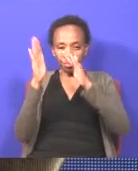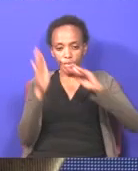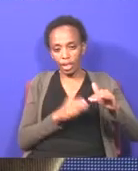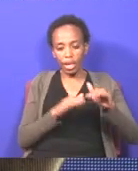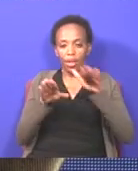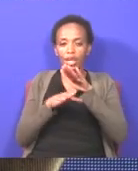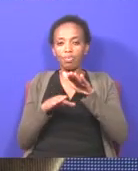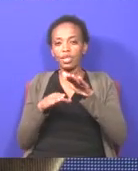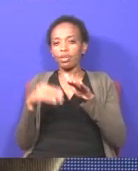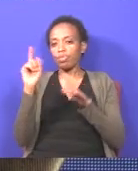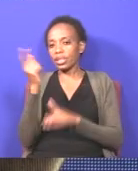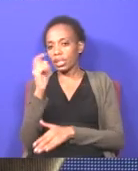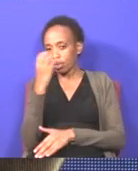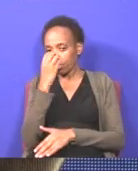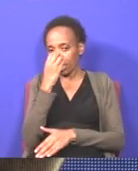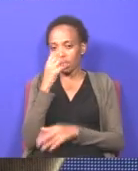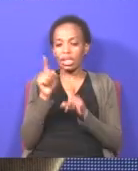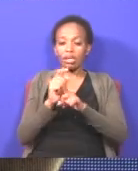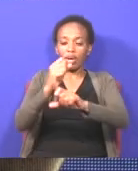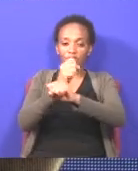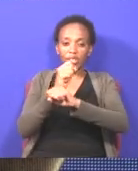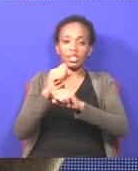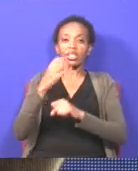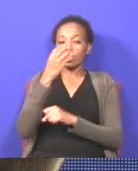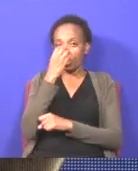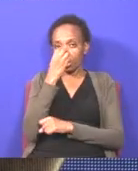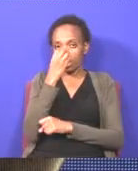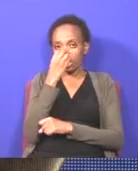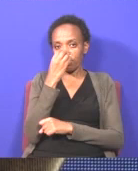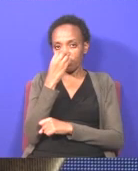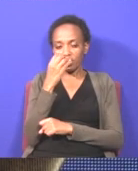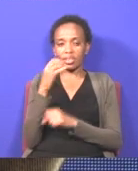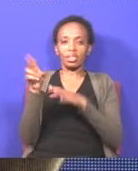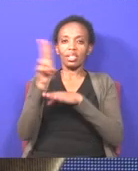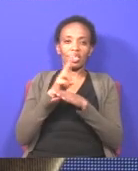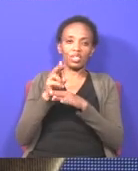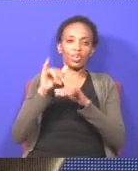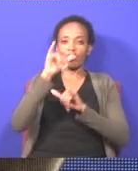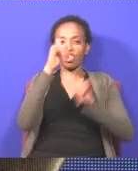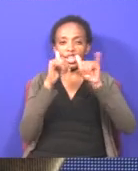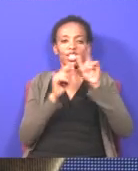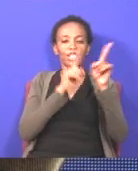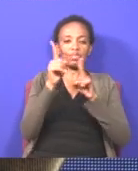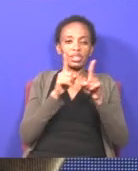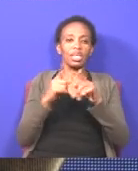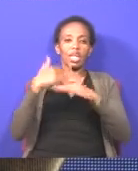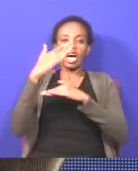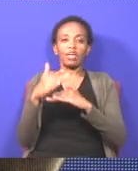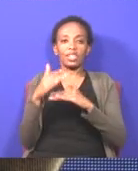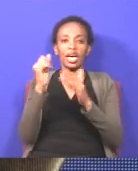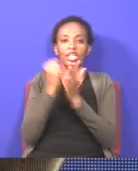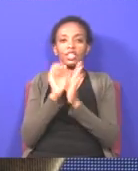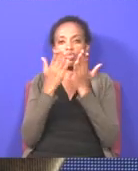Deputy President Rigathi Gachagua has defended President William Ruto's expenditure on foreign trips. His defense comes after a local daily on